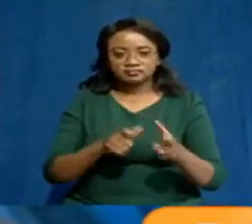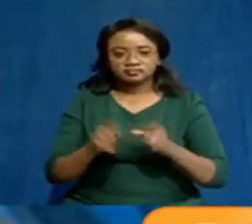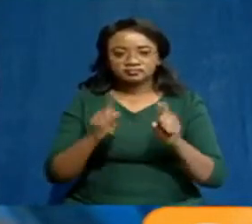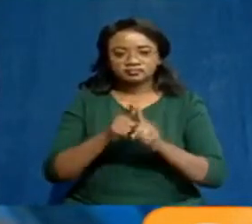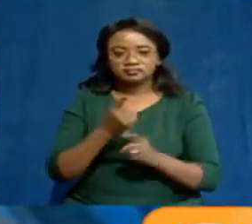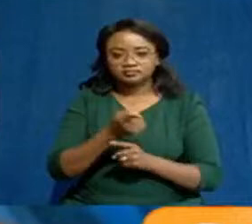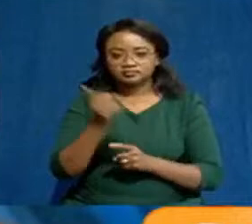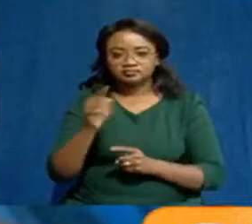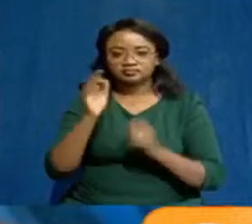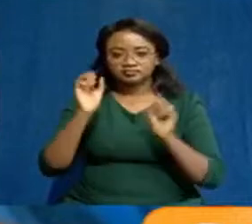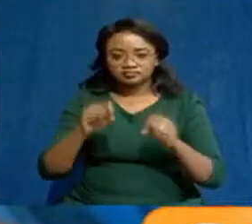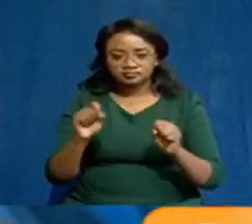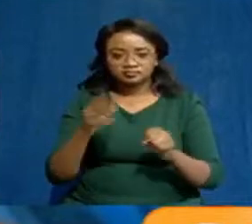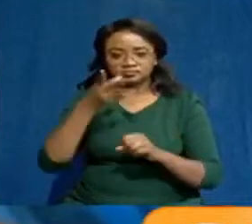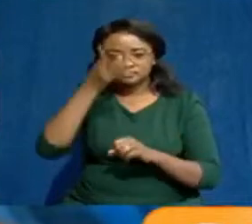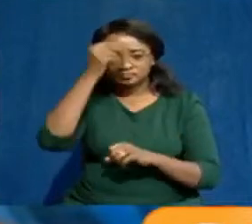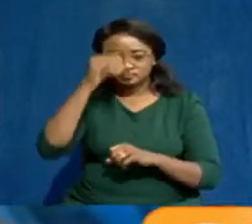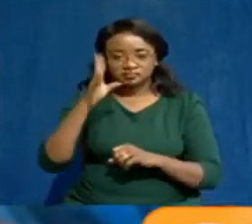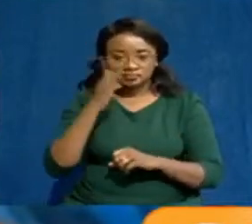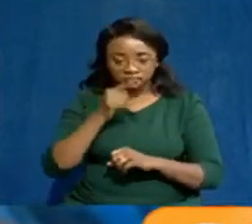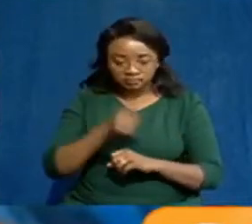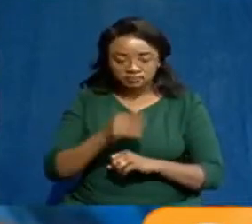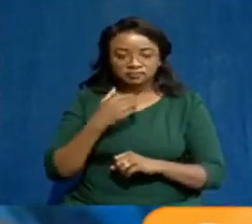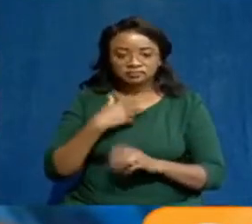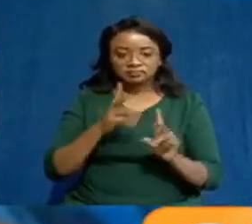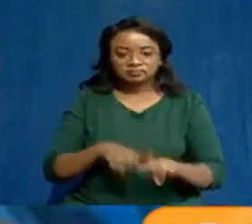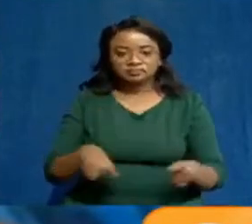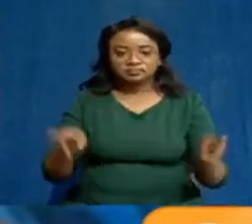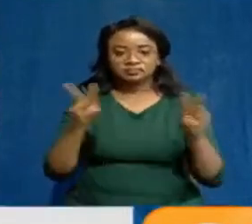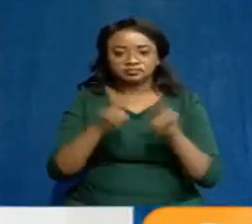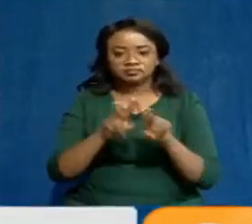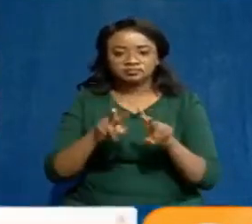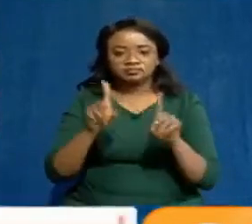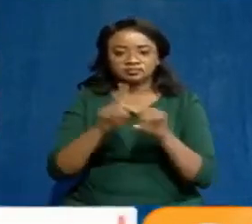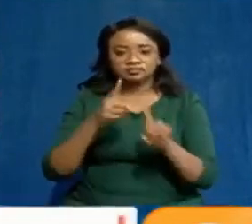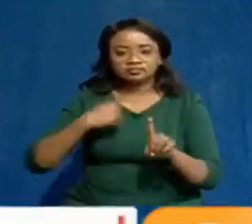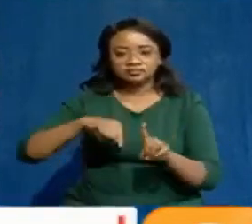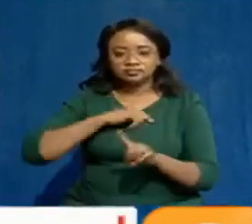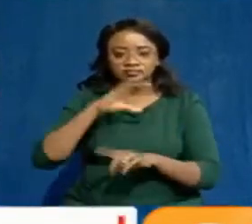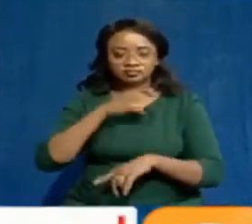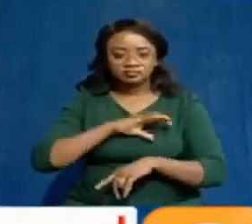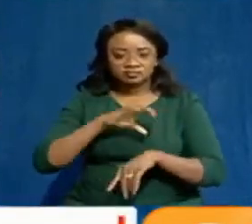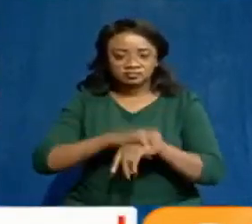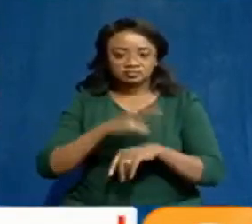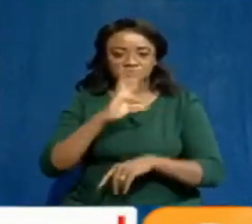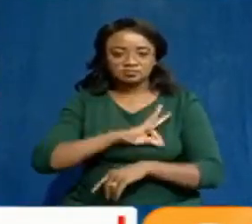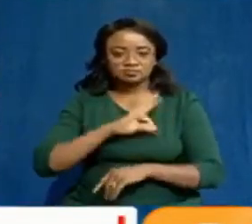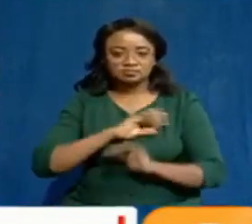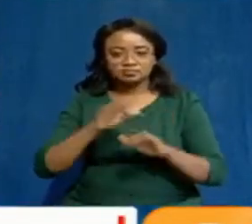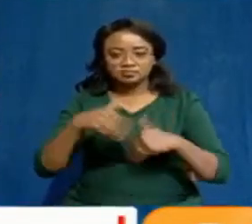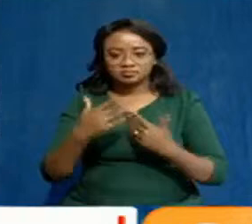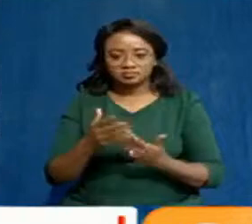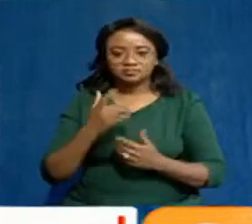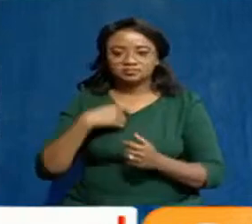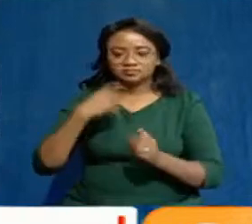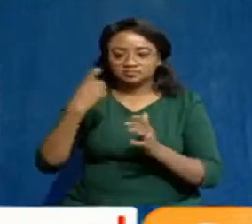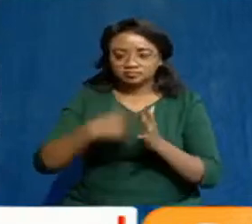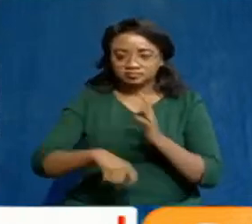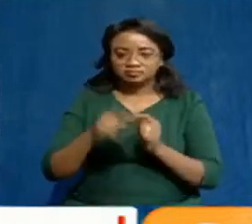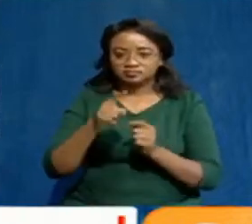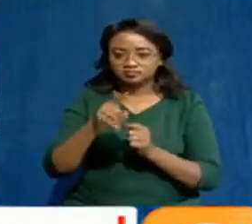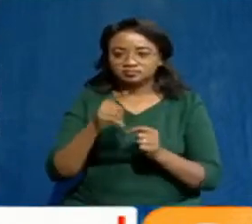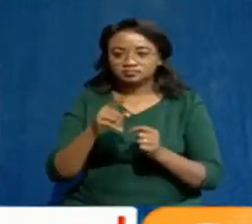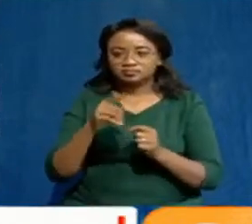to learn that the waste has value, for example, plastic waste. How we make money is we charge residential homes, we charge corporates, and we